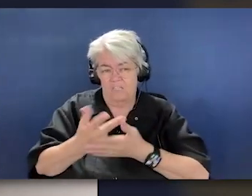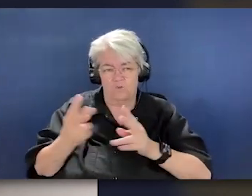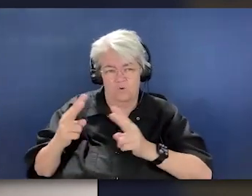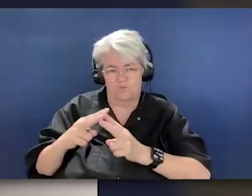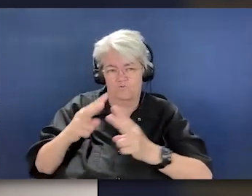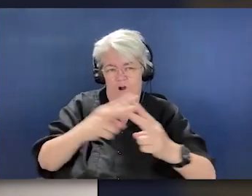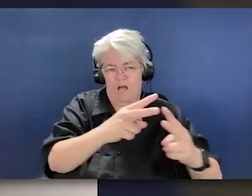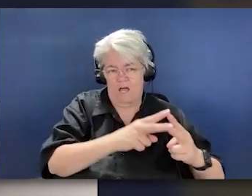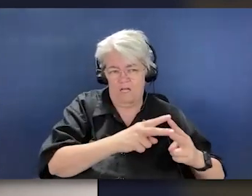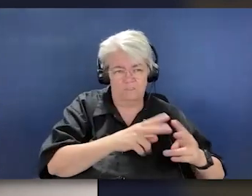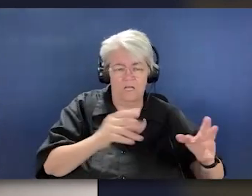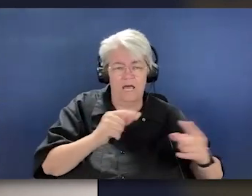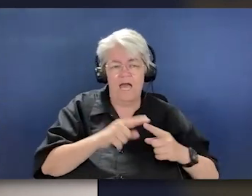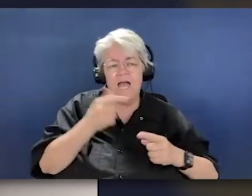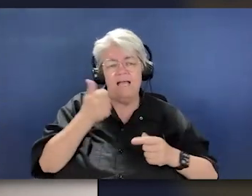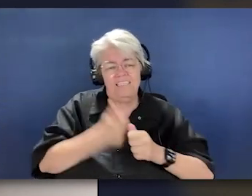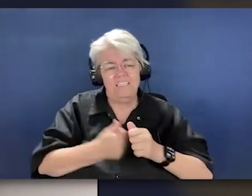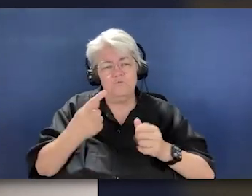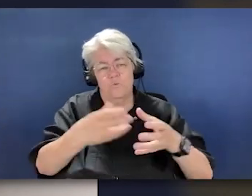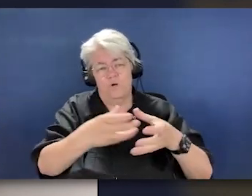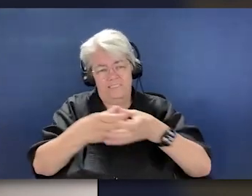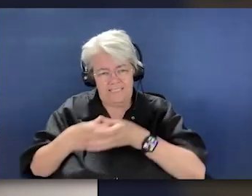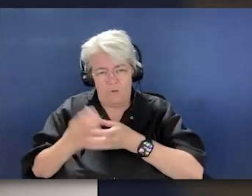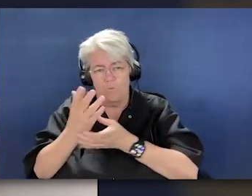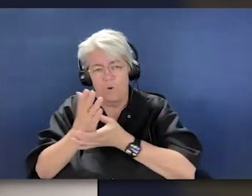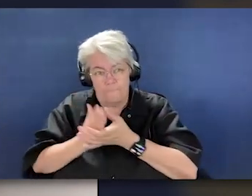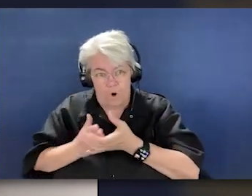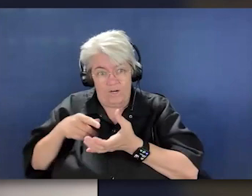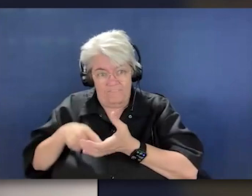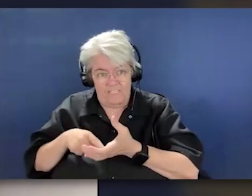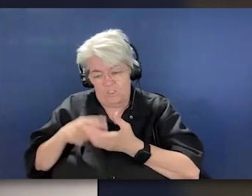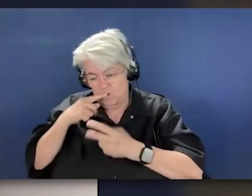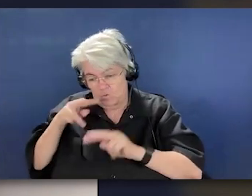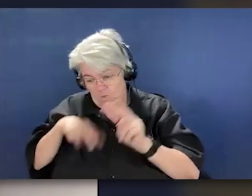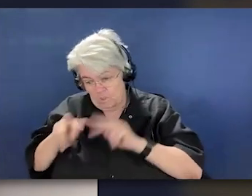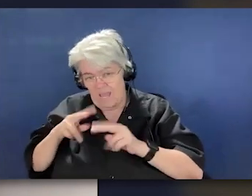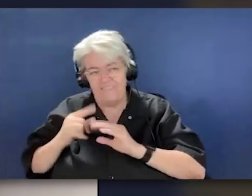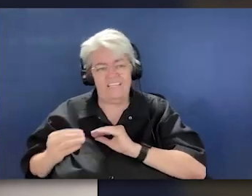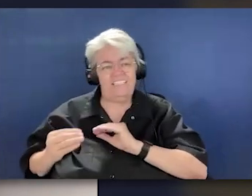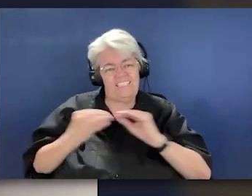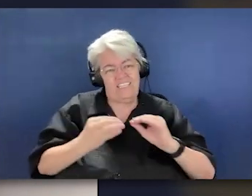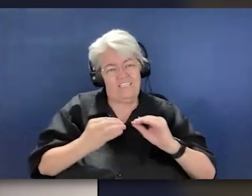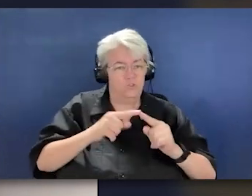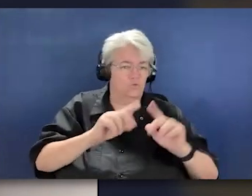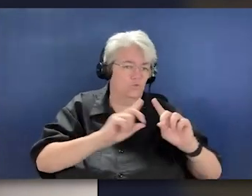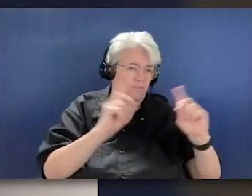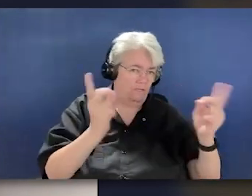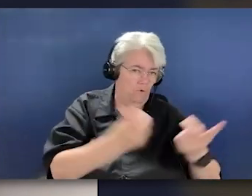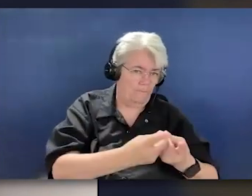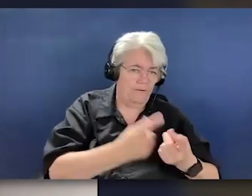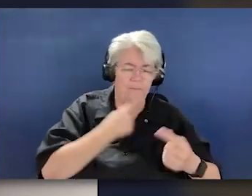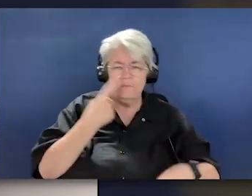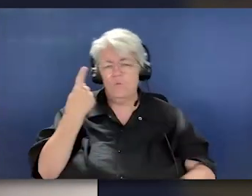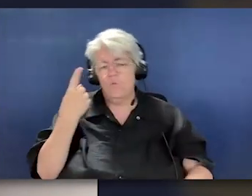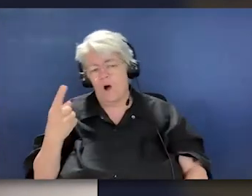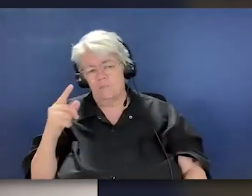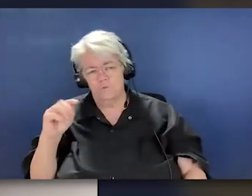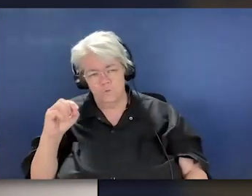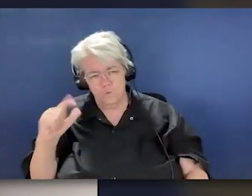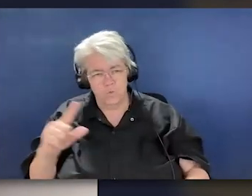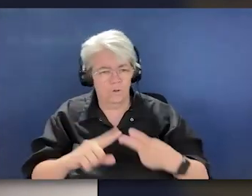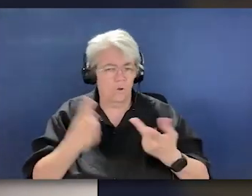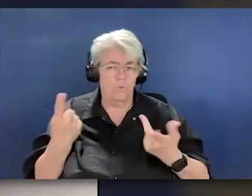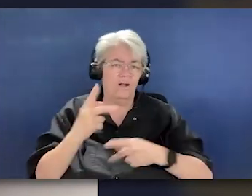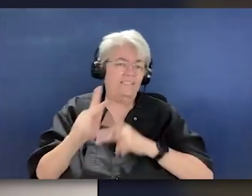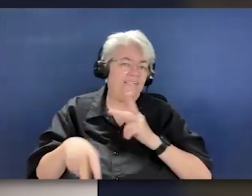piece of this technology to kind of explore and then teach back to the department. Maybe it's one tool, maybe it's one type